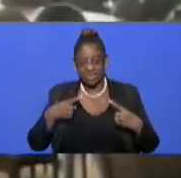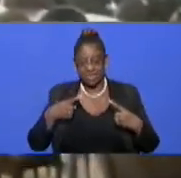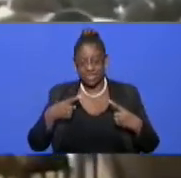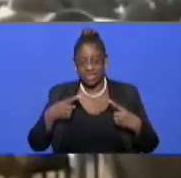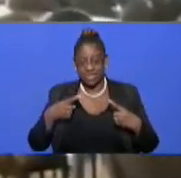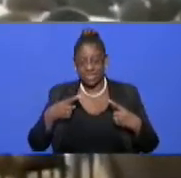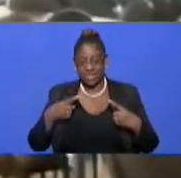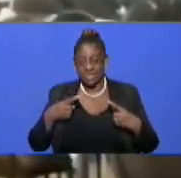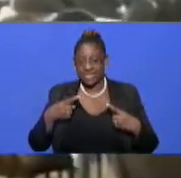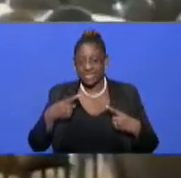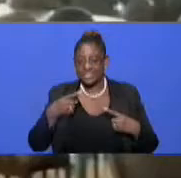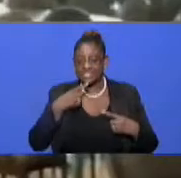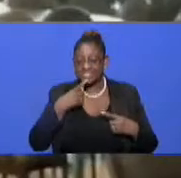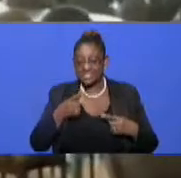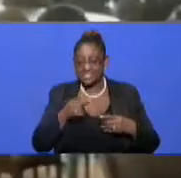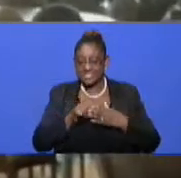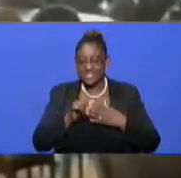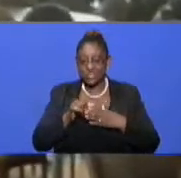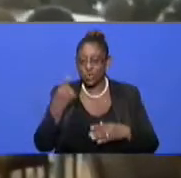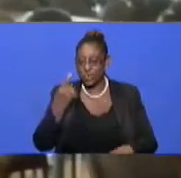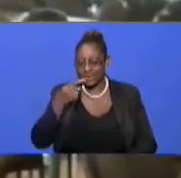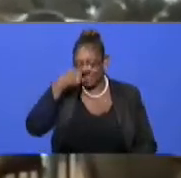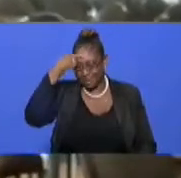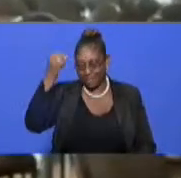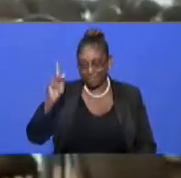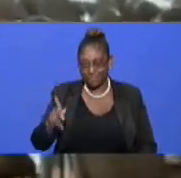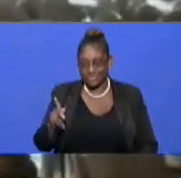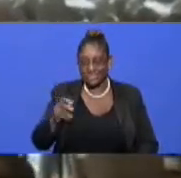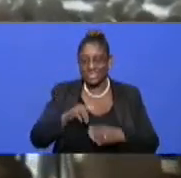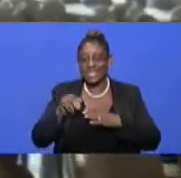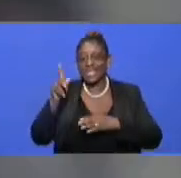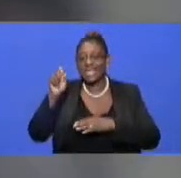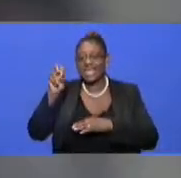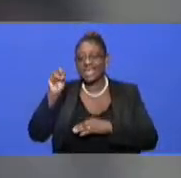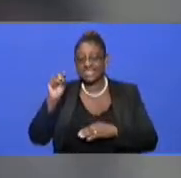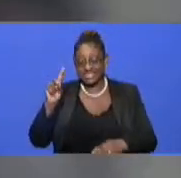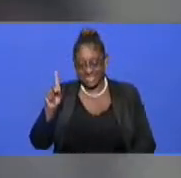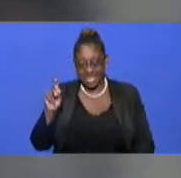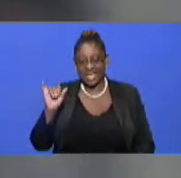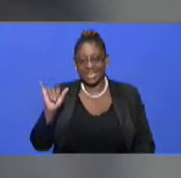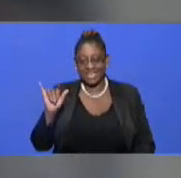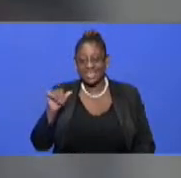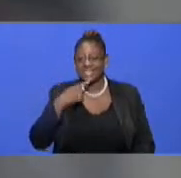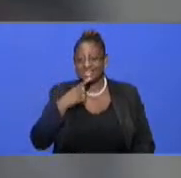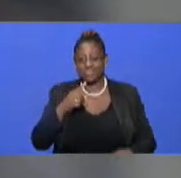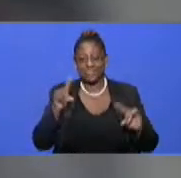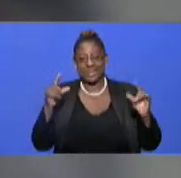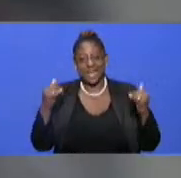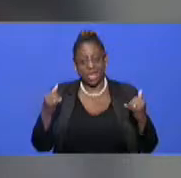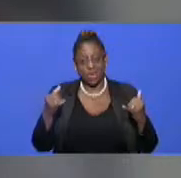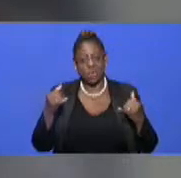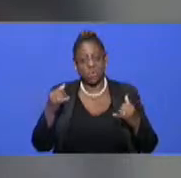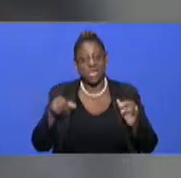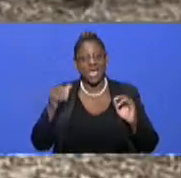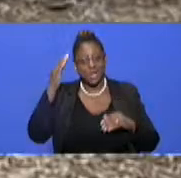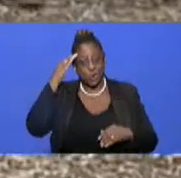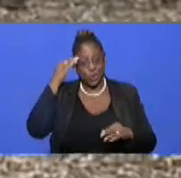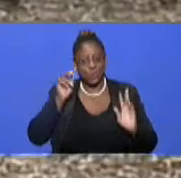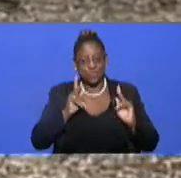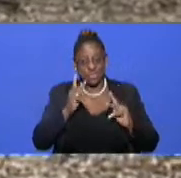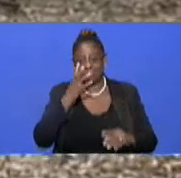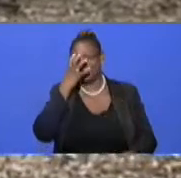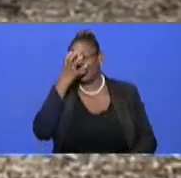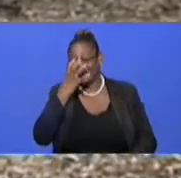farm manager with black in Kentucky. So I like upsetting the car. And what's next as he looks forward to the